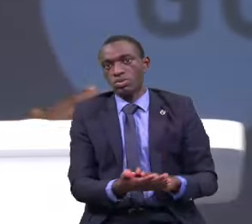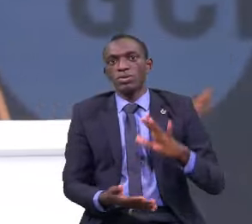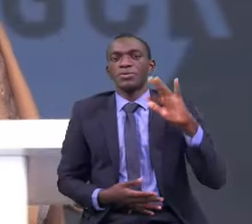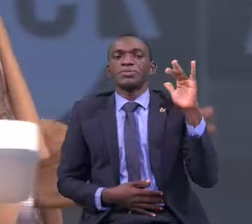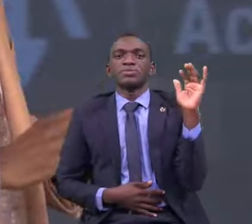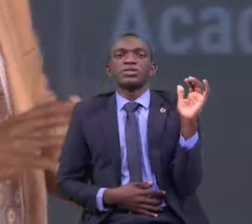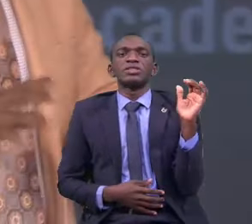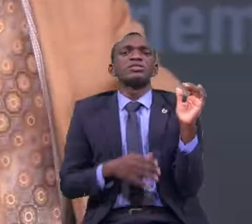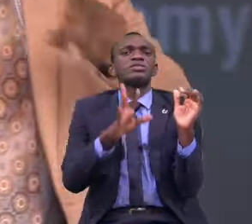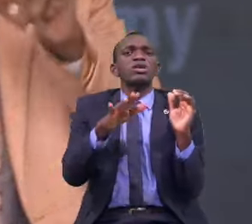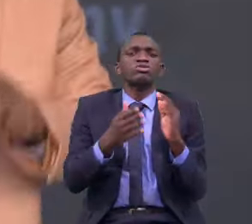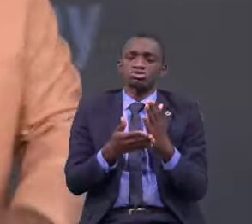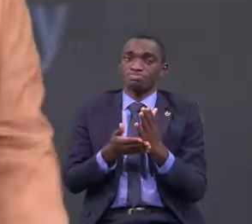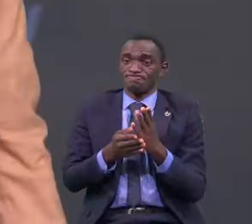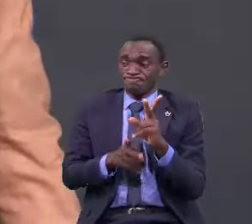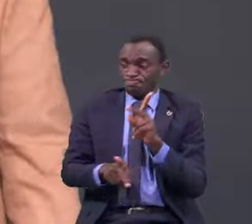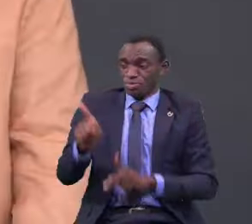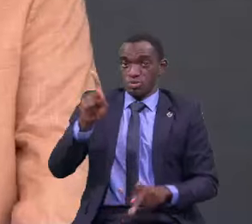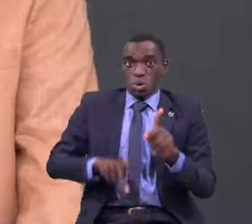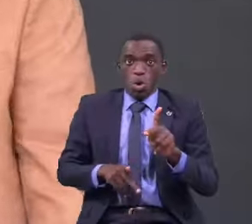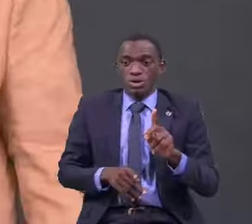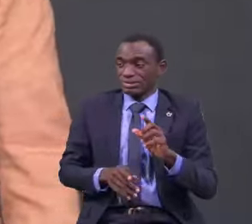The people God has given grace.